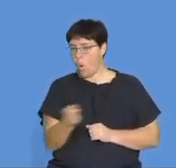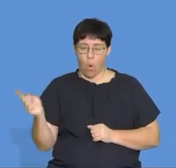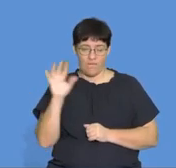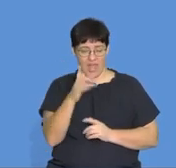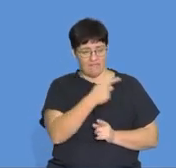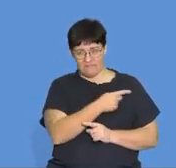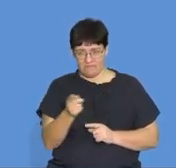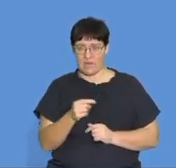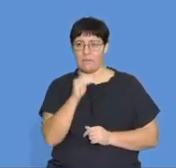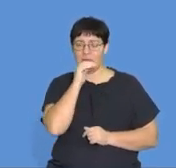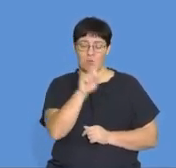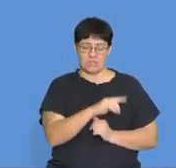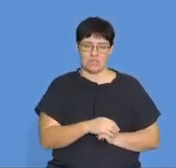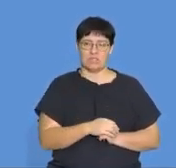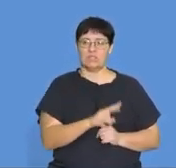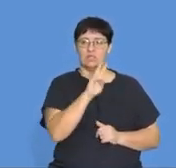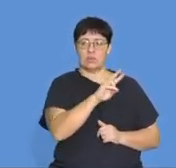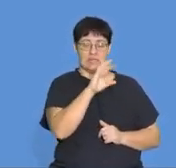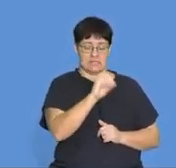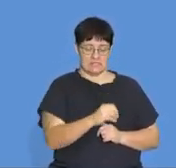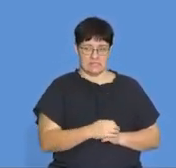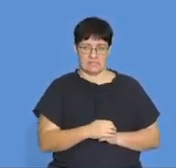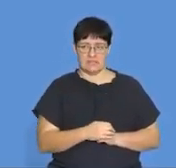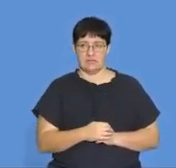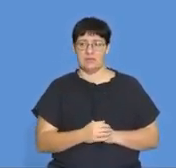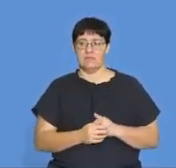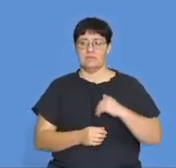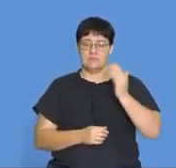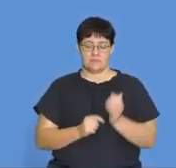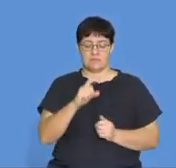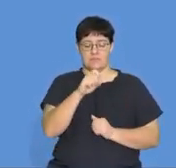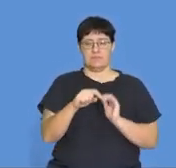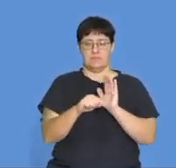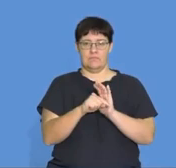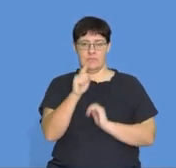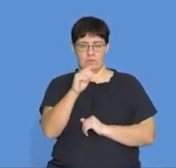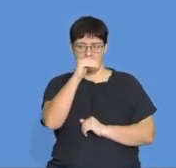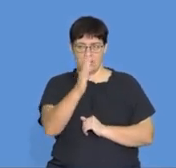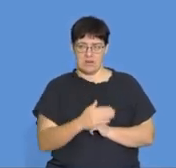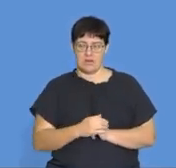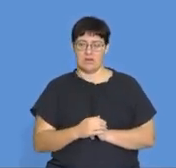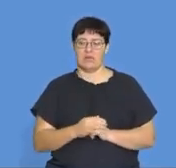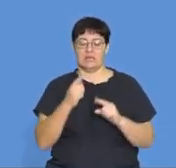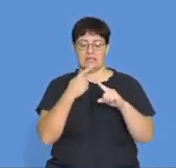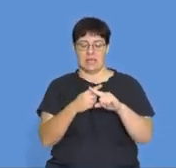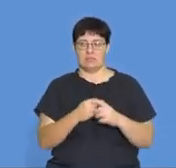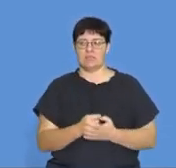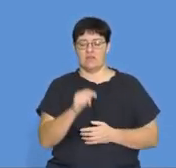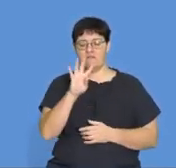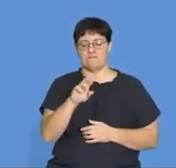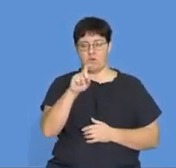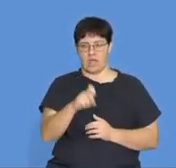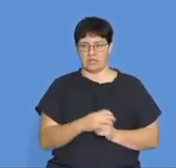by 5, this will be 20 into x minus 1 multiplied